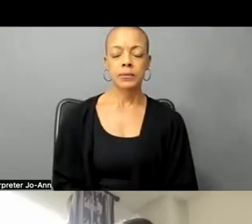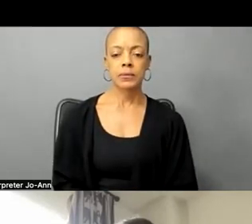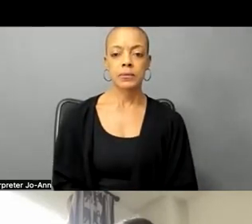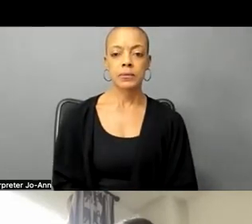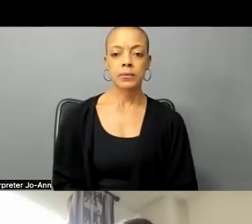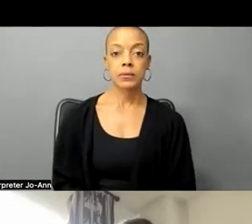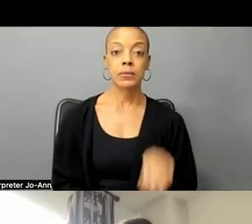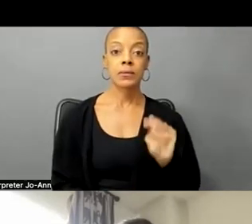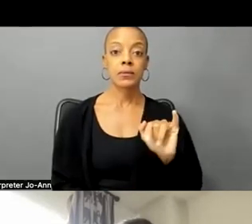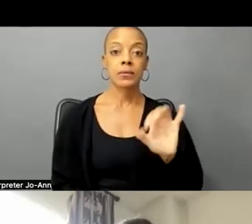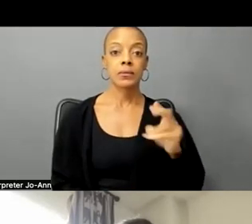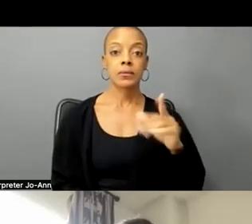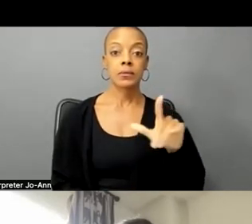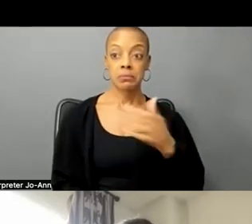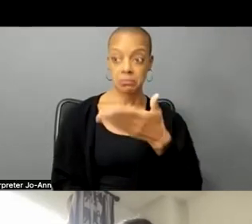Please, Michelle.